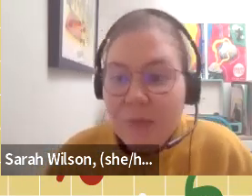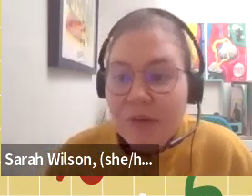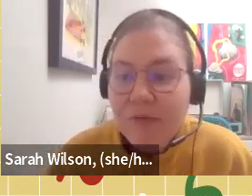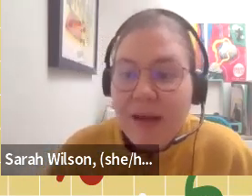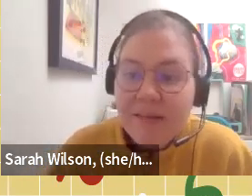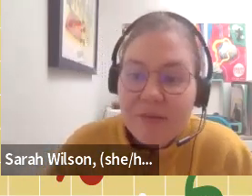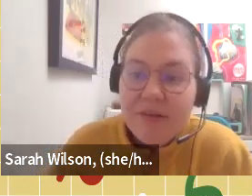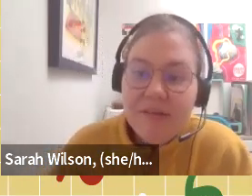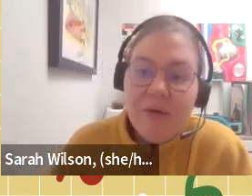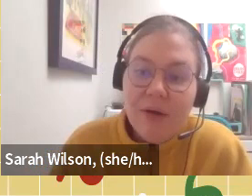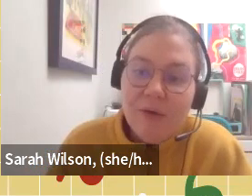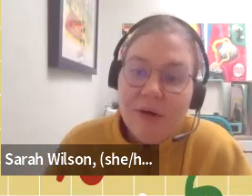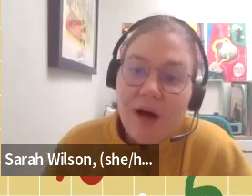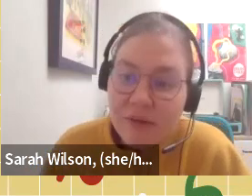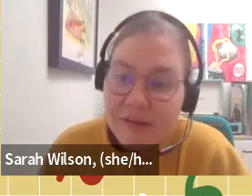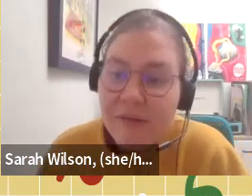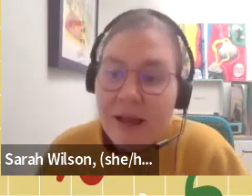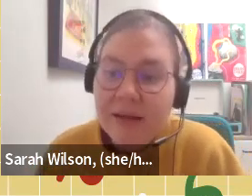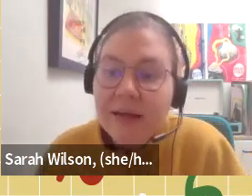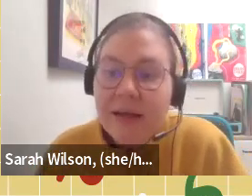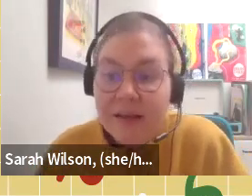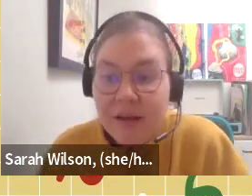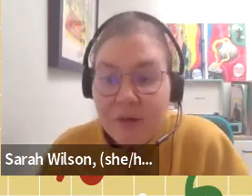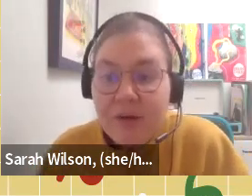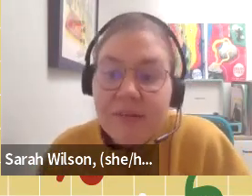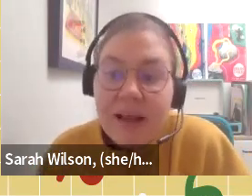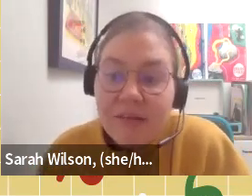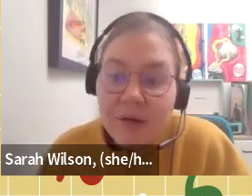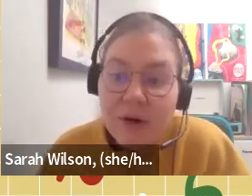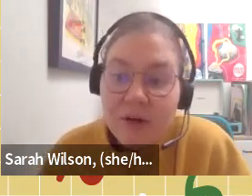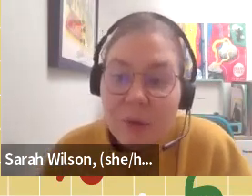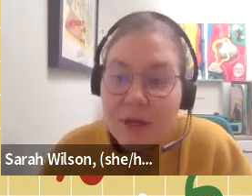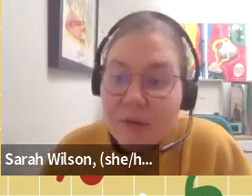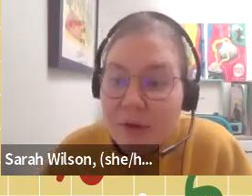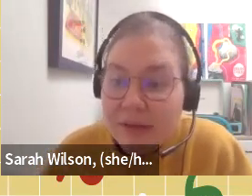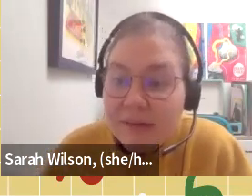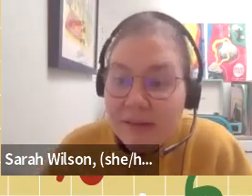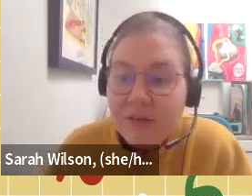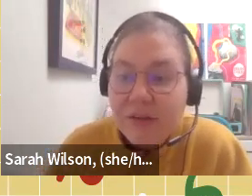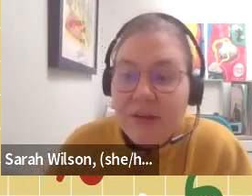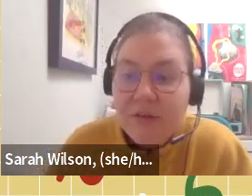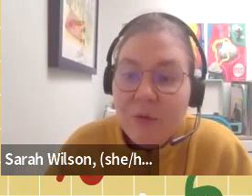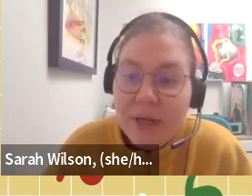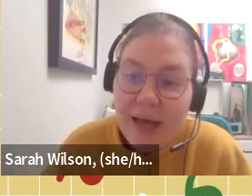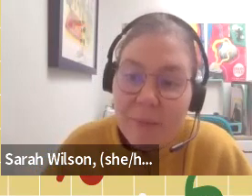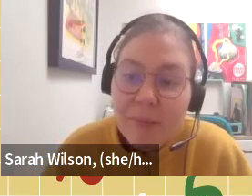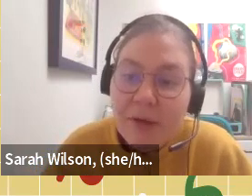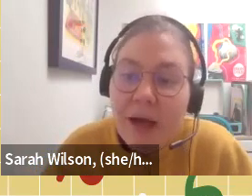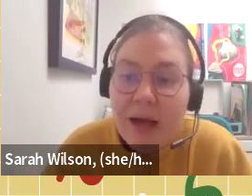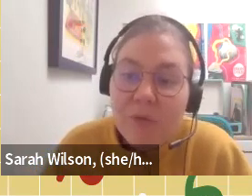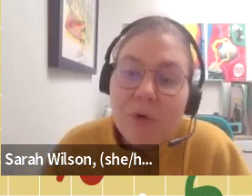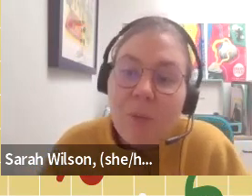in terms of activities going on after this event, this afternoon, Sense are running a drumming to music session at 2